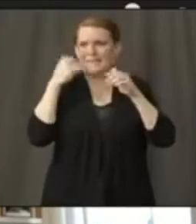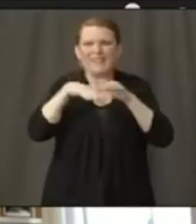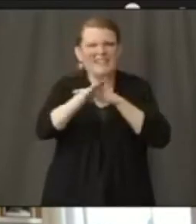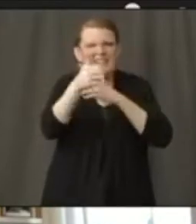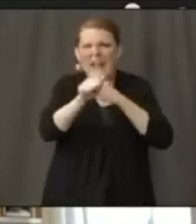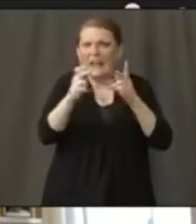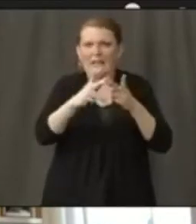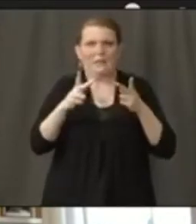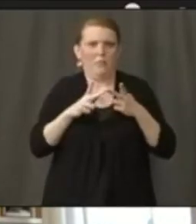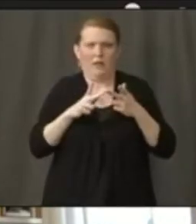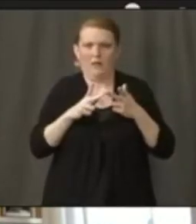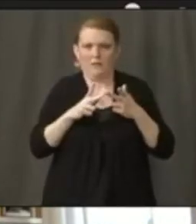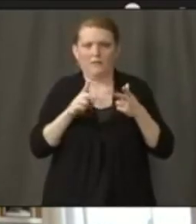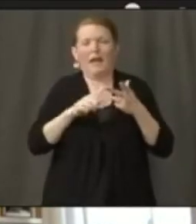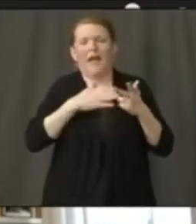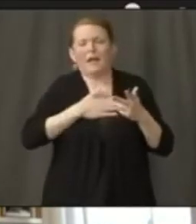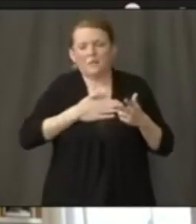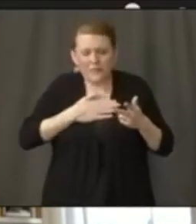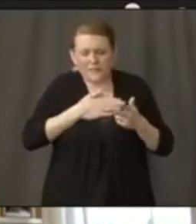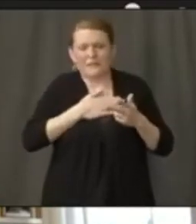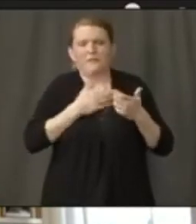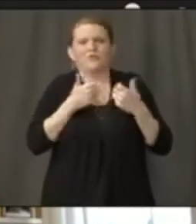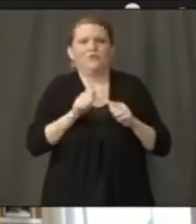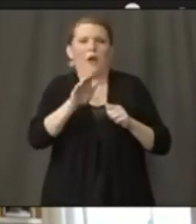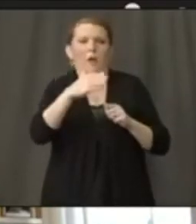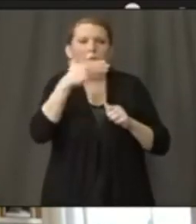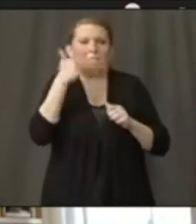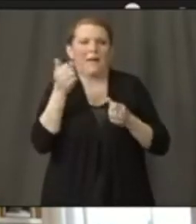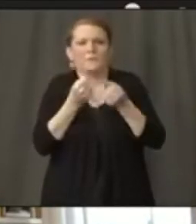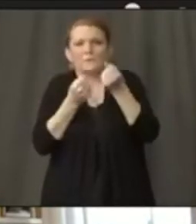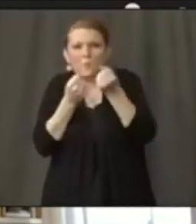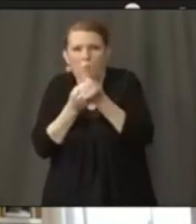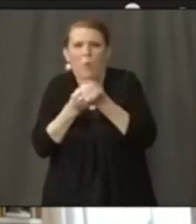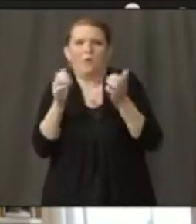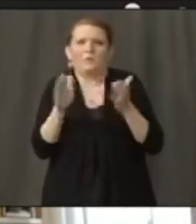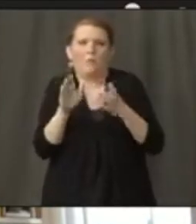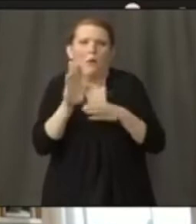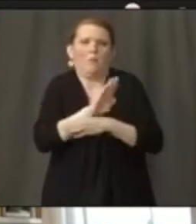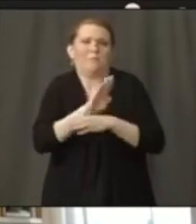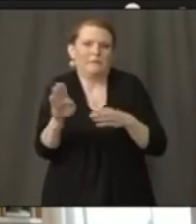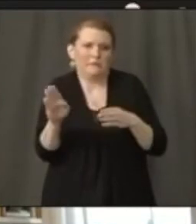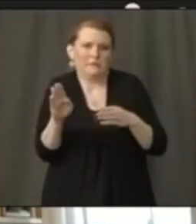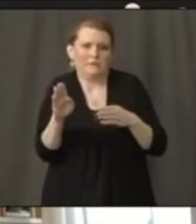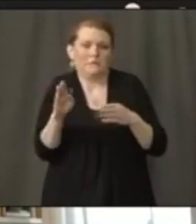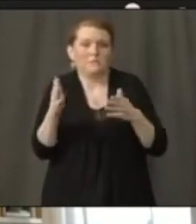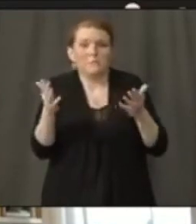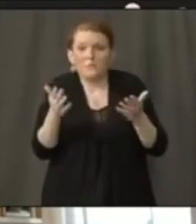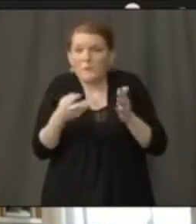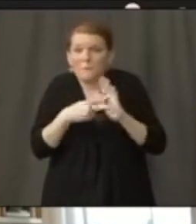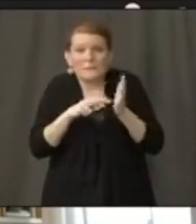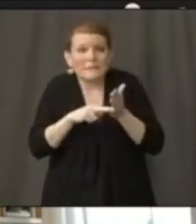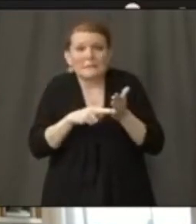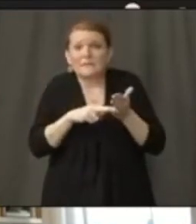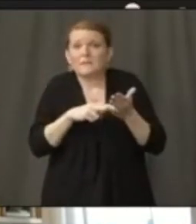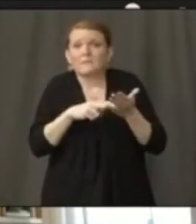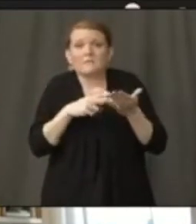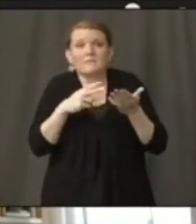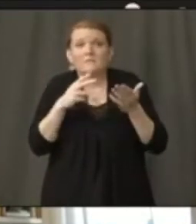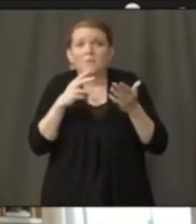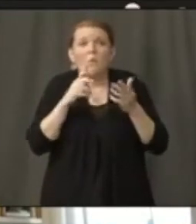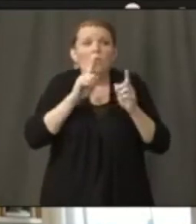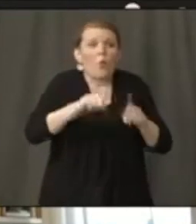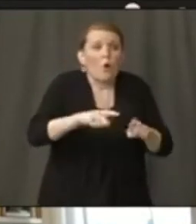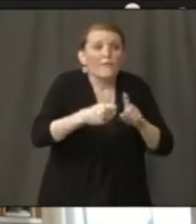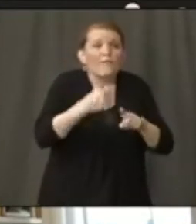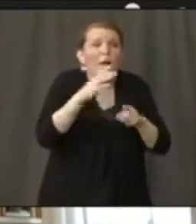please, please support small businesses by purchasing gift cards for future use or ordering takeout from restaurants that are